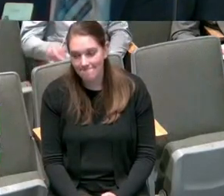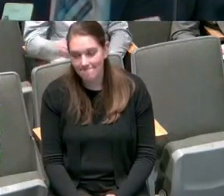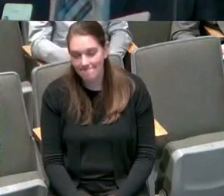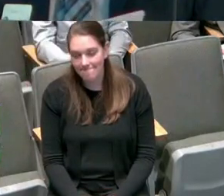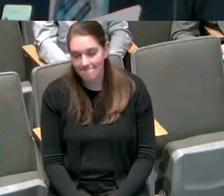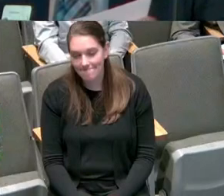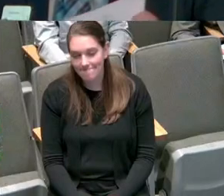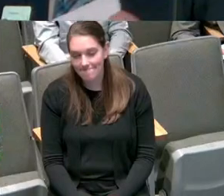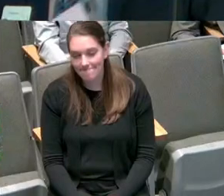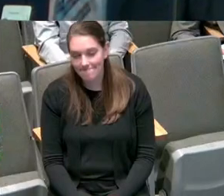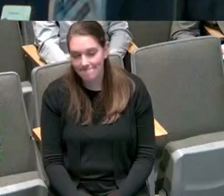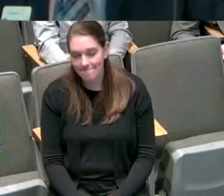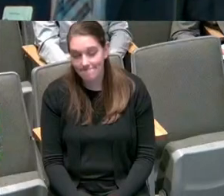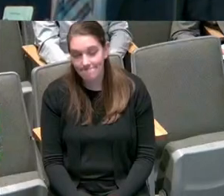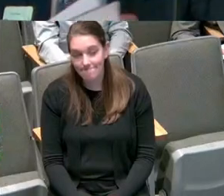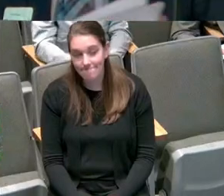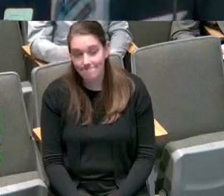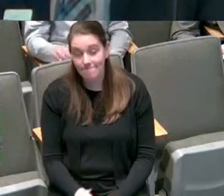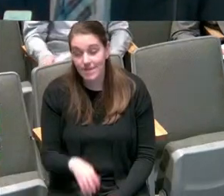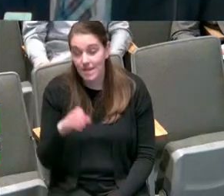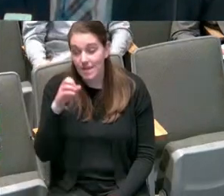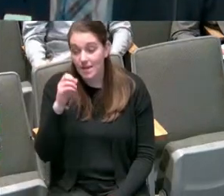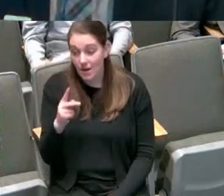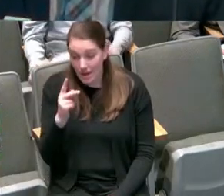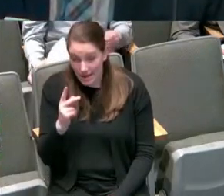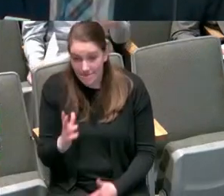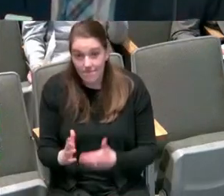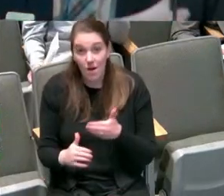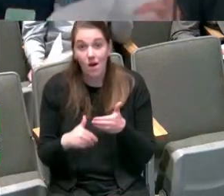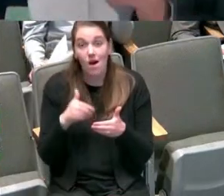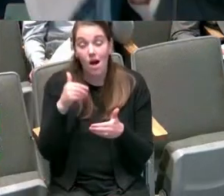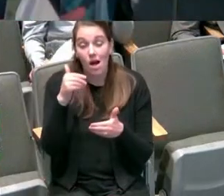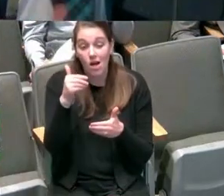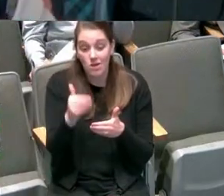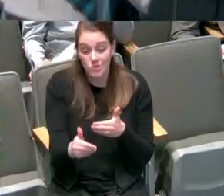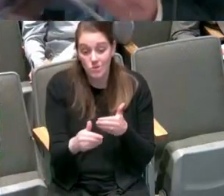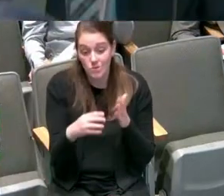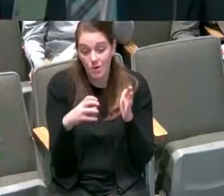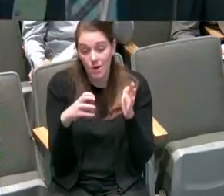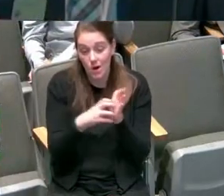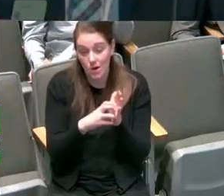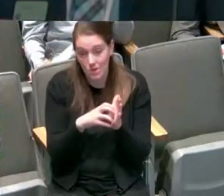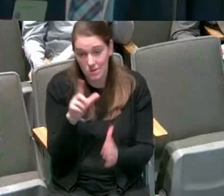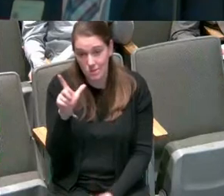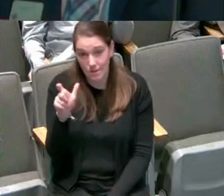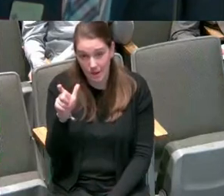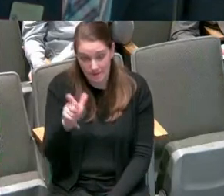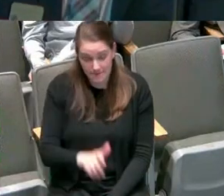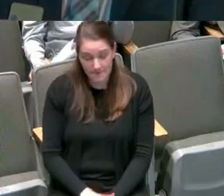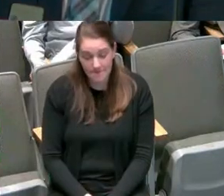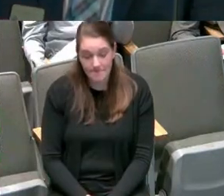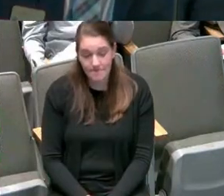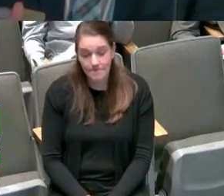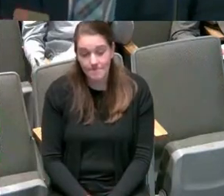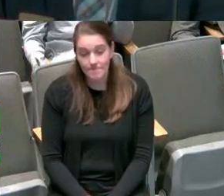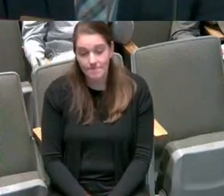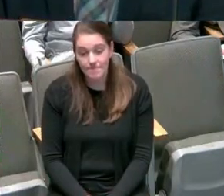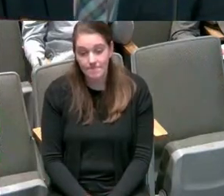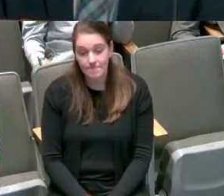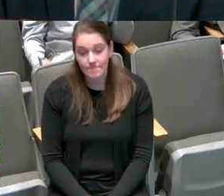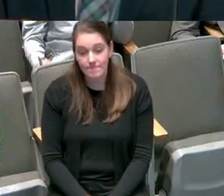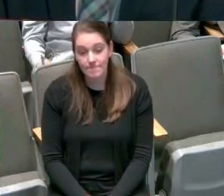okay on to article 21 hmm